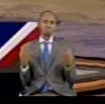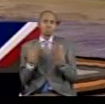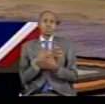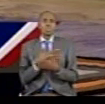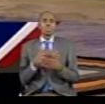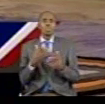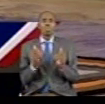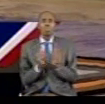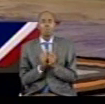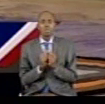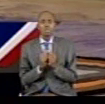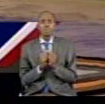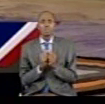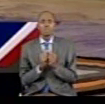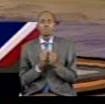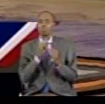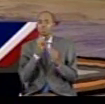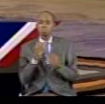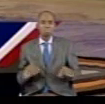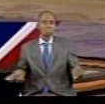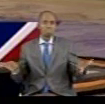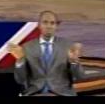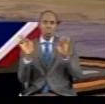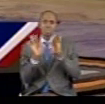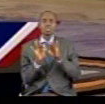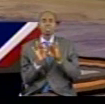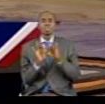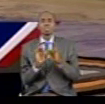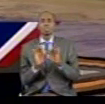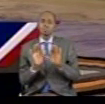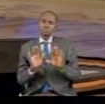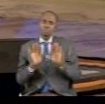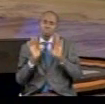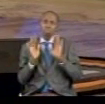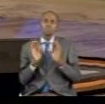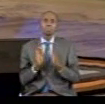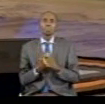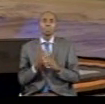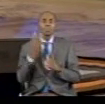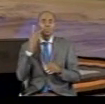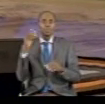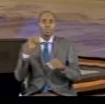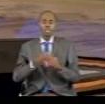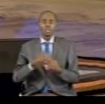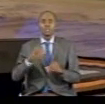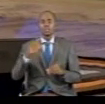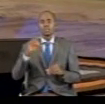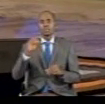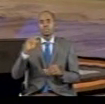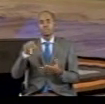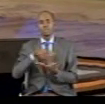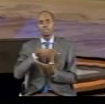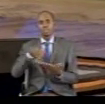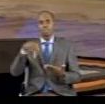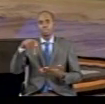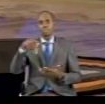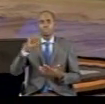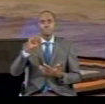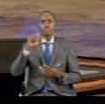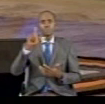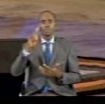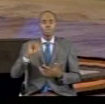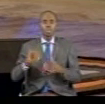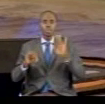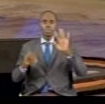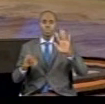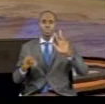and unnecessary fear. We're looking at Psalm 53. And I'm